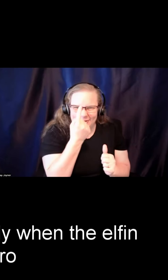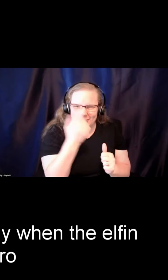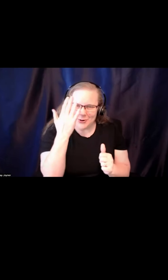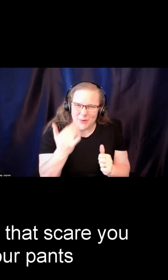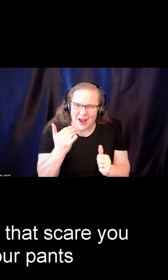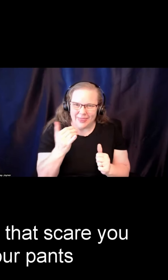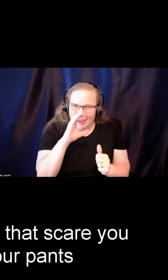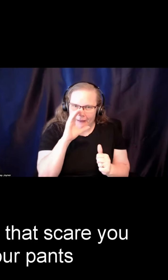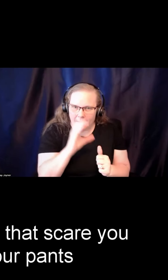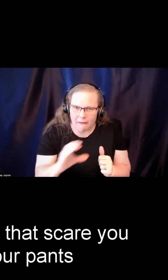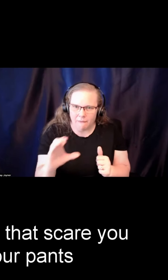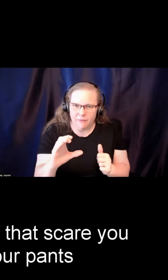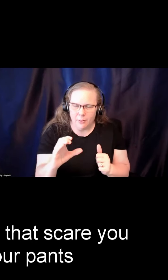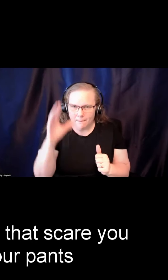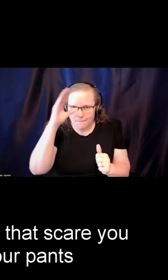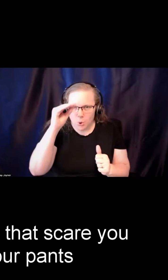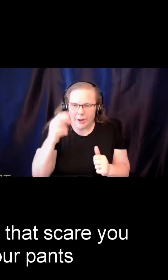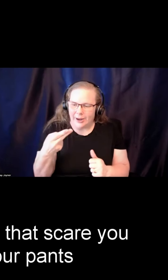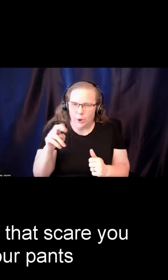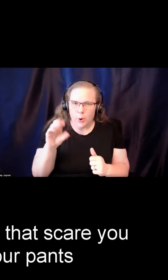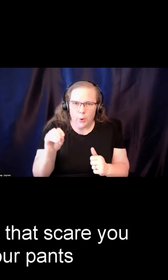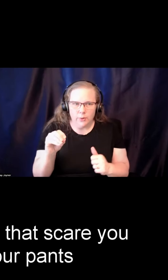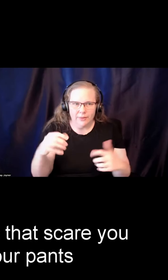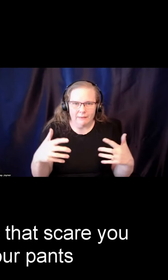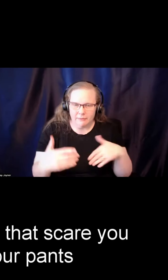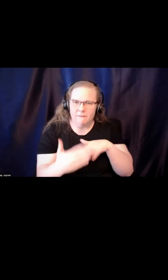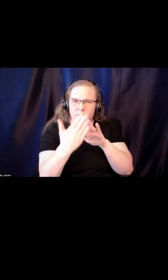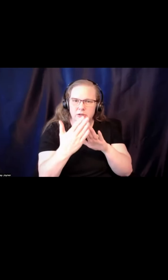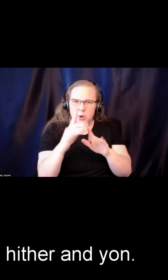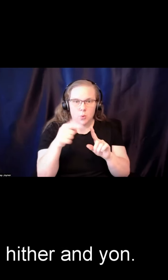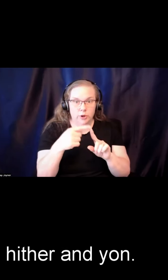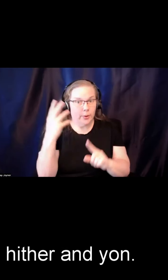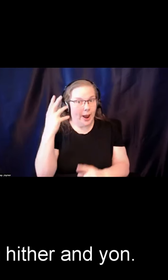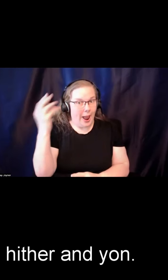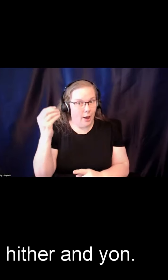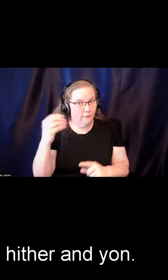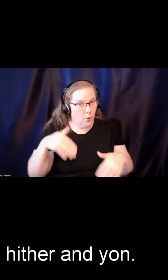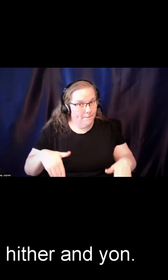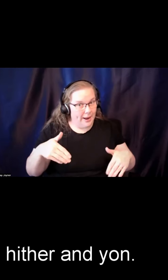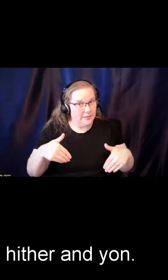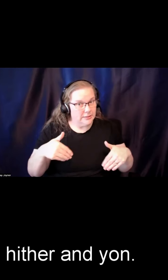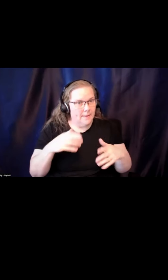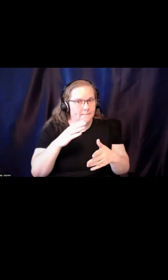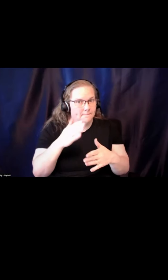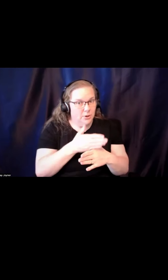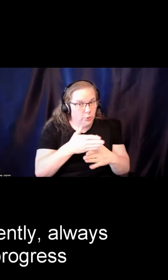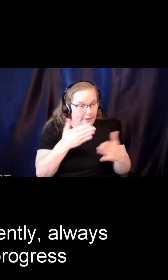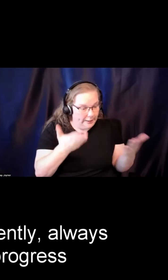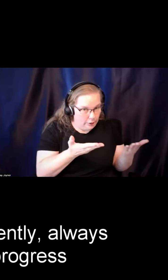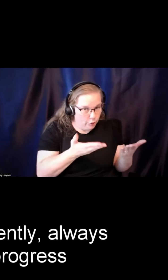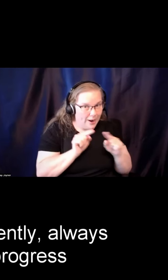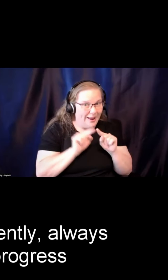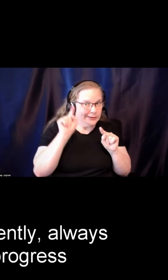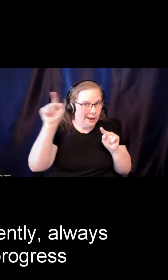boy hero confronts the things that scare you right out of your pants on the road between hither and yon.